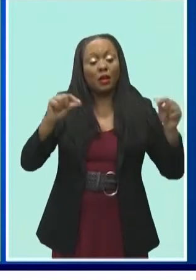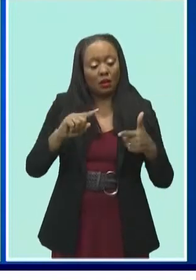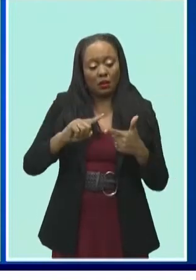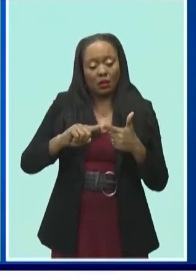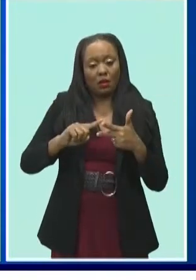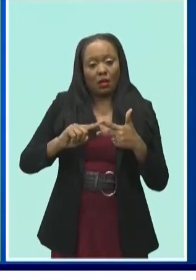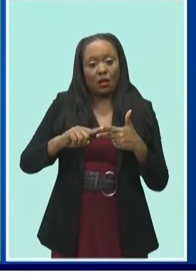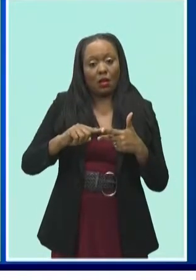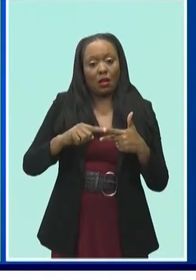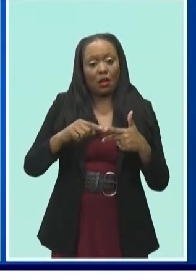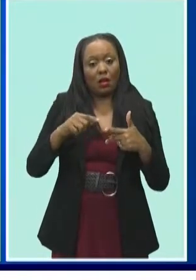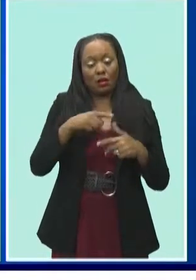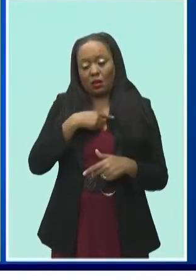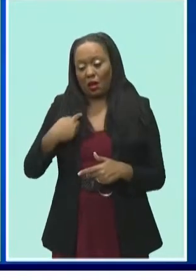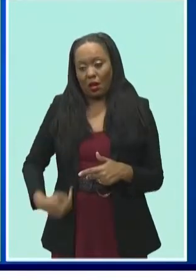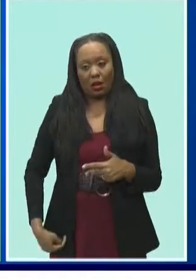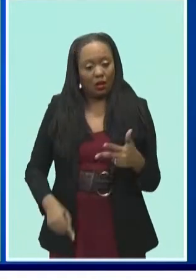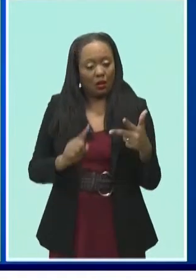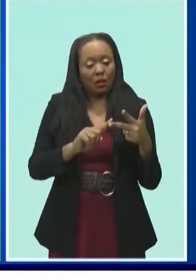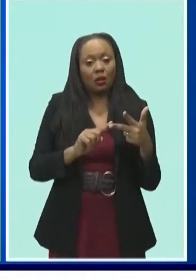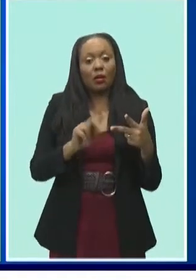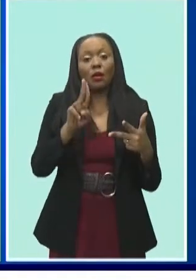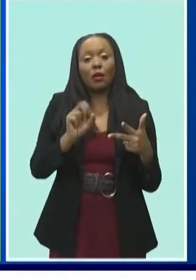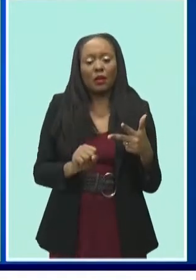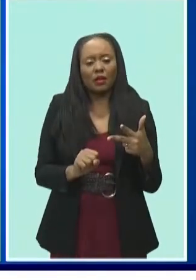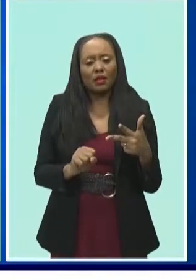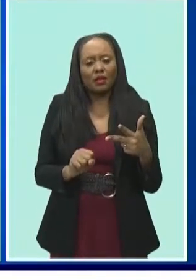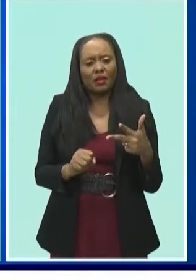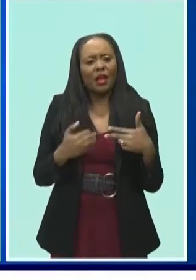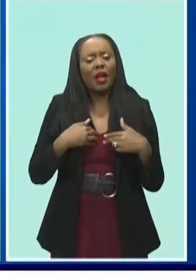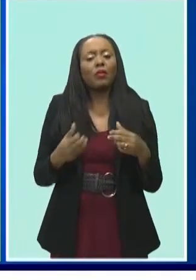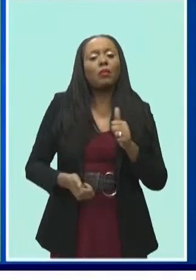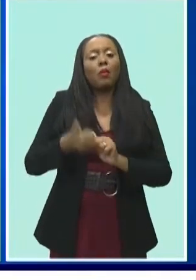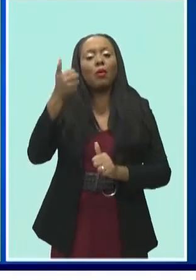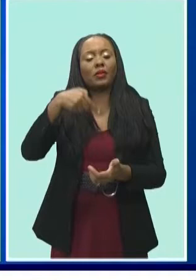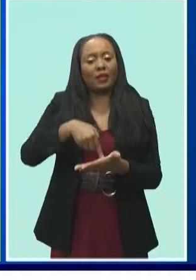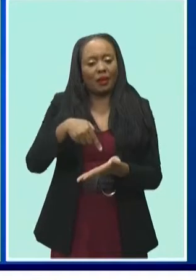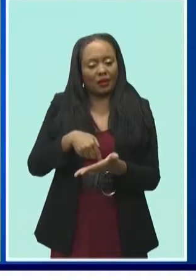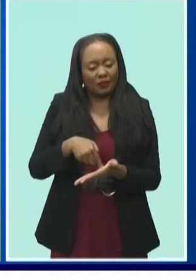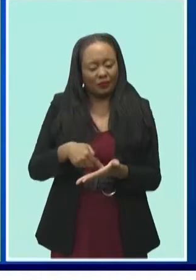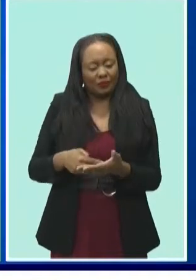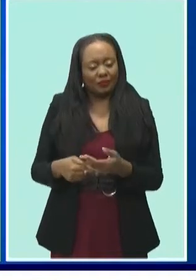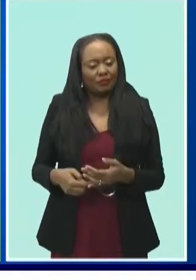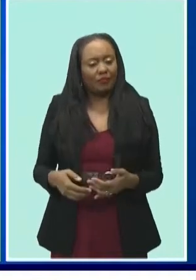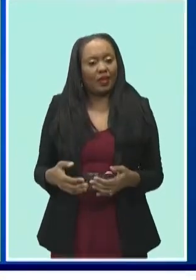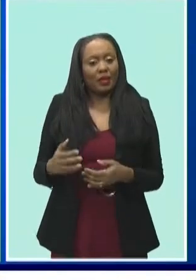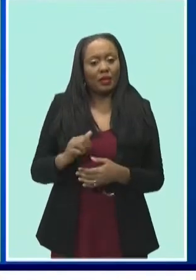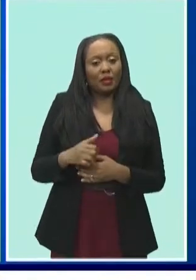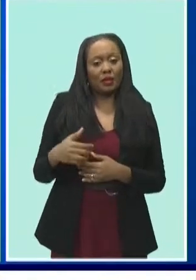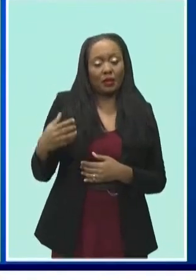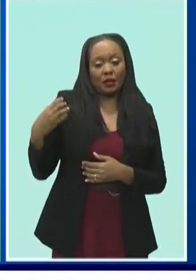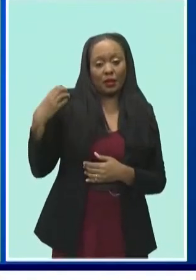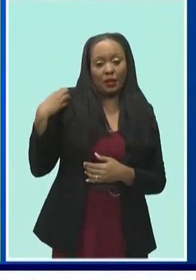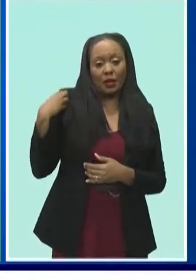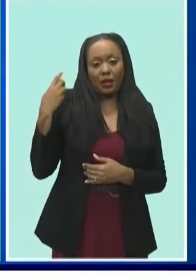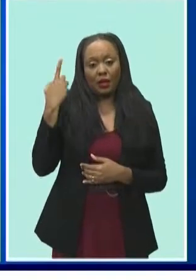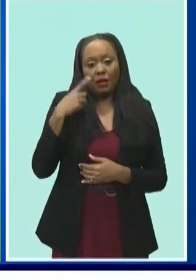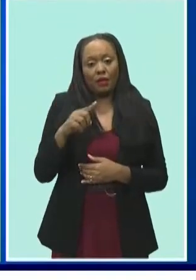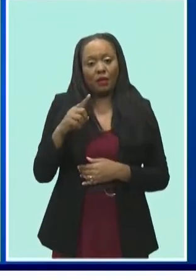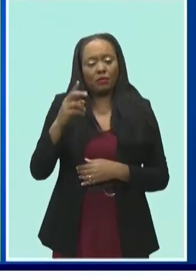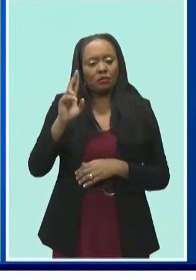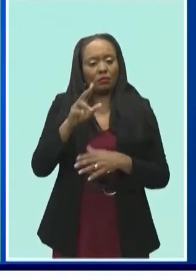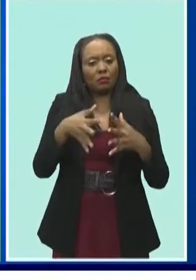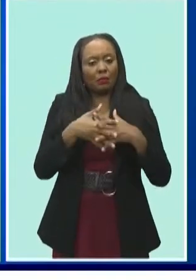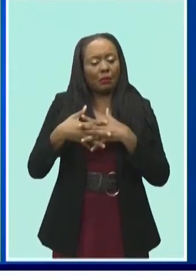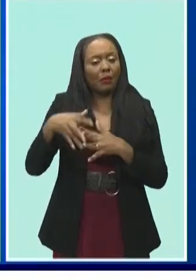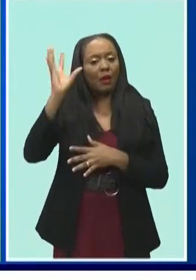China, and the USA. And only this week, the head of the Federal Reserve in the United States of America,